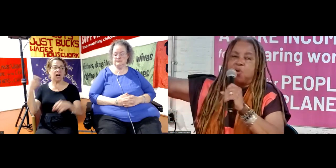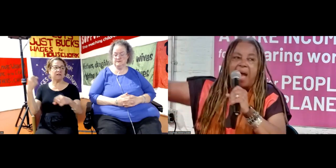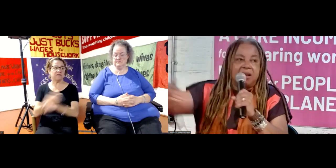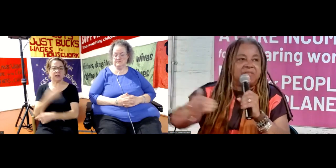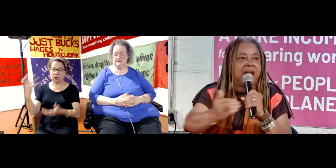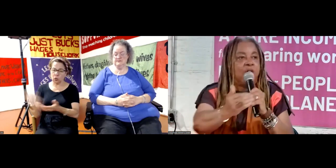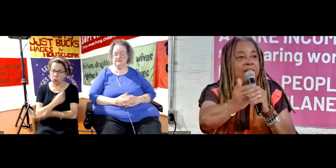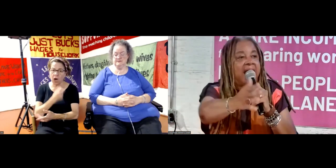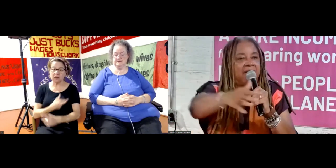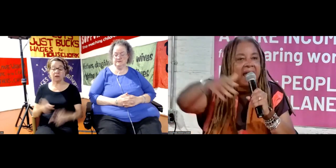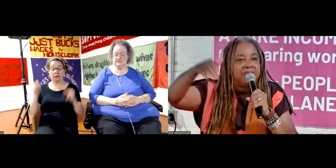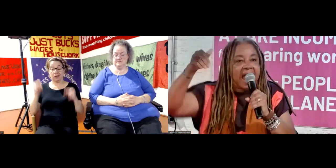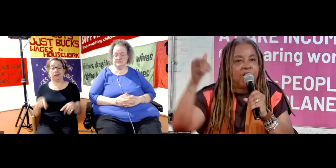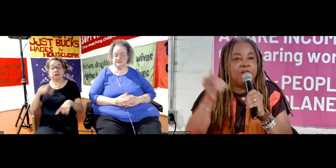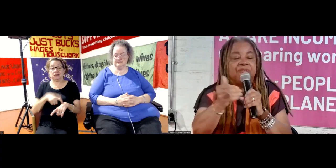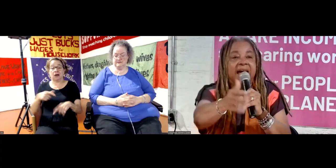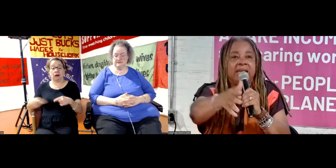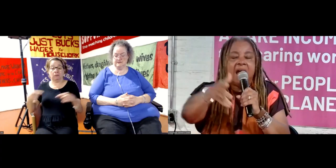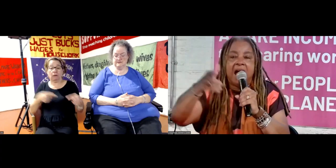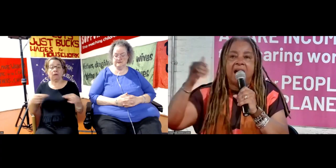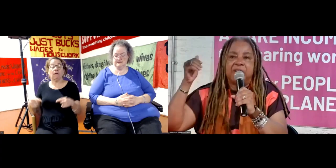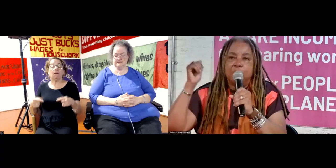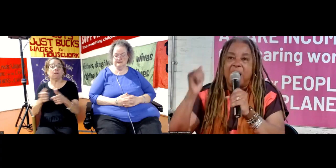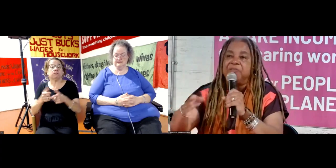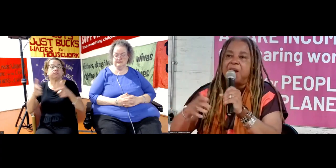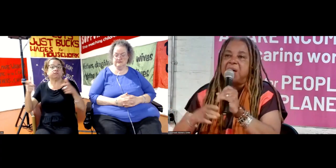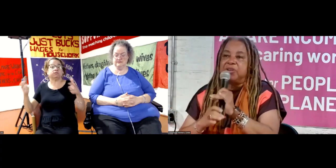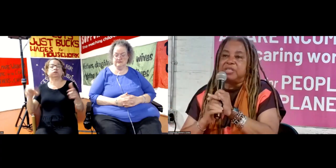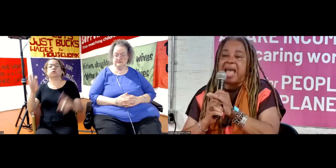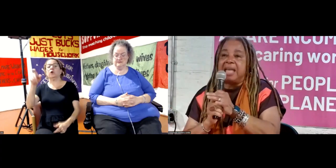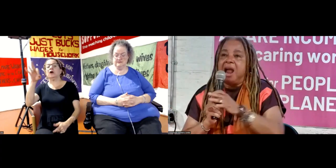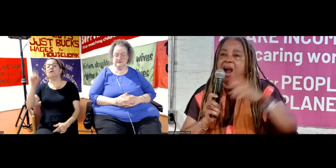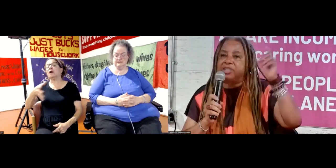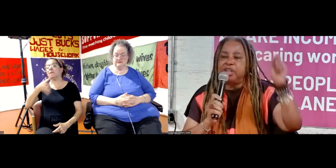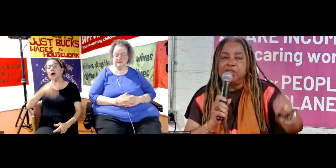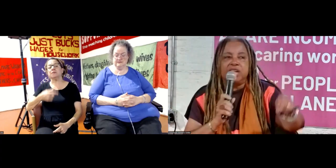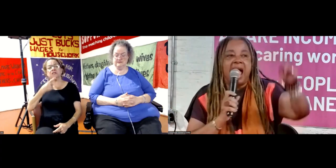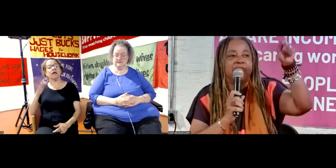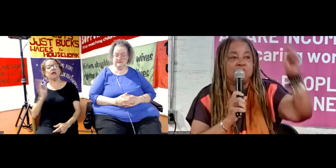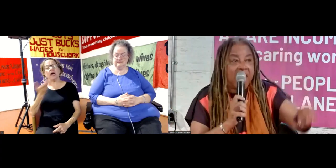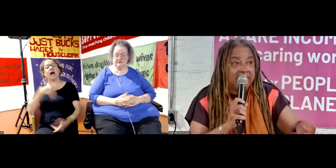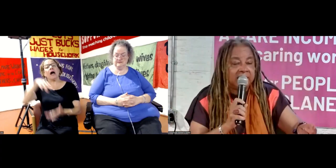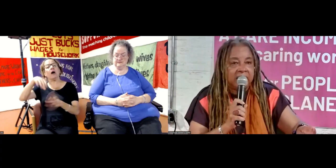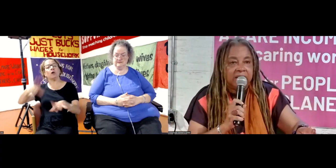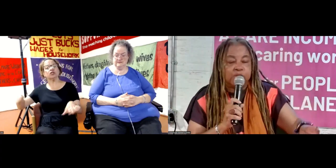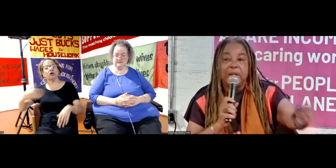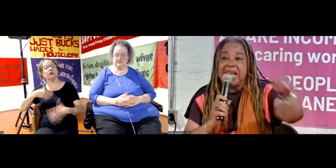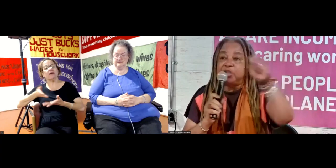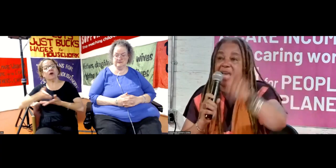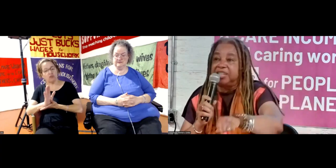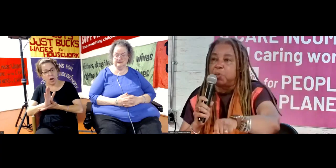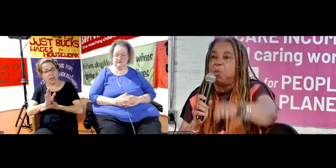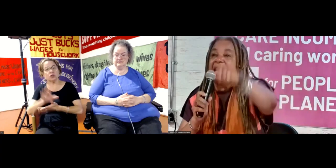that grew out of that whole era and that whole fight of welfare mothers saying, our children have a right to